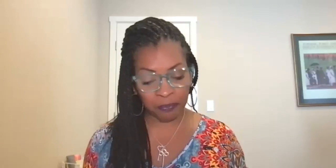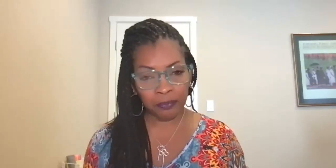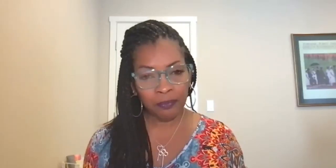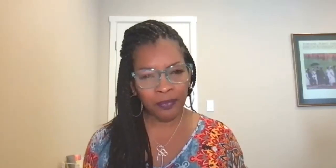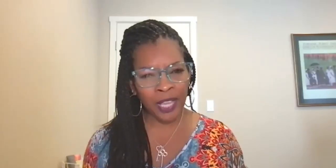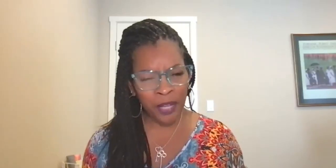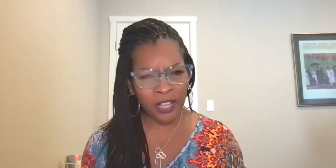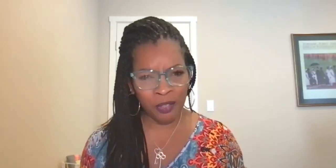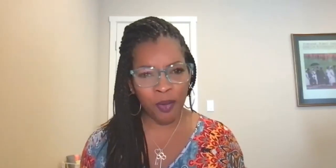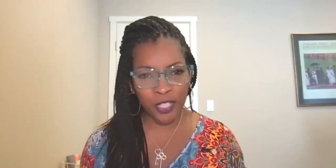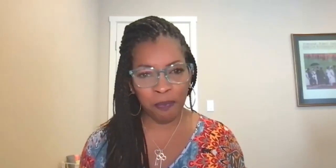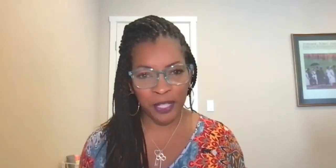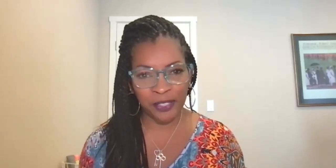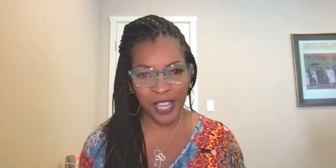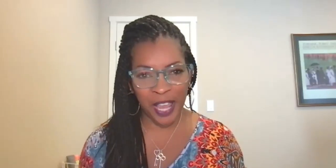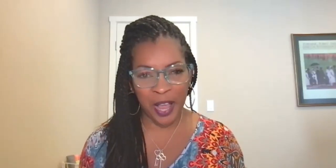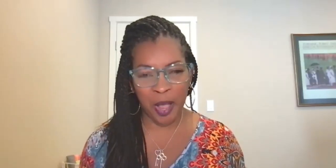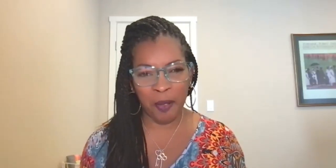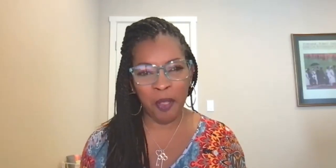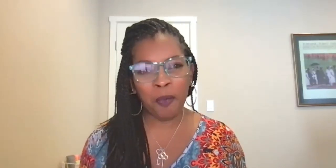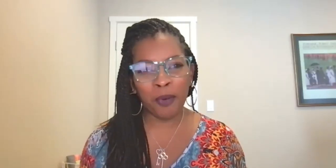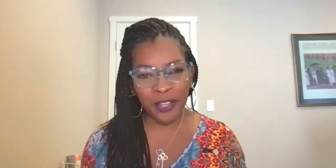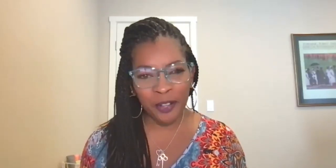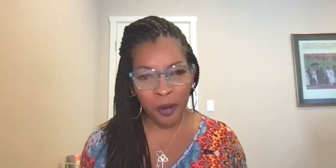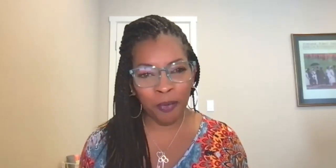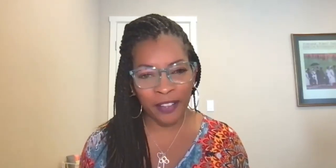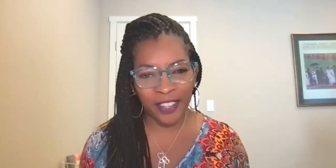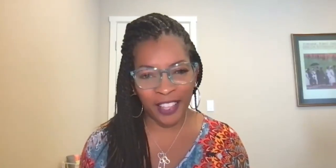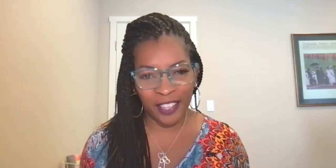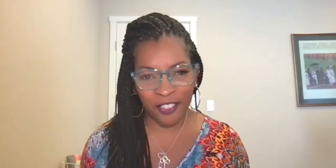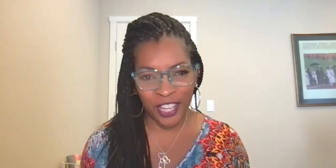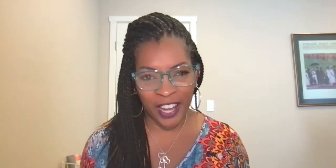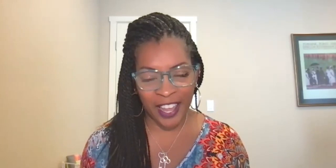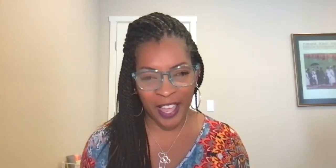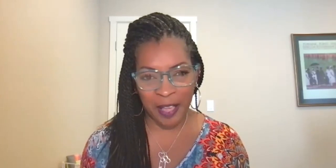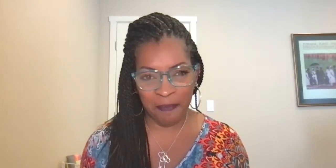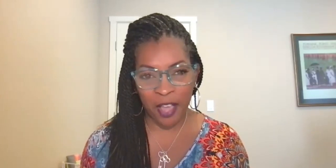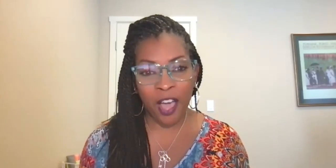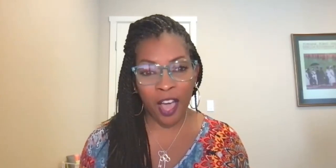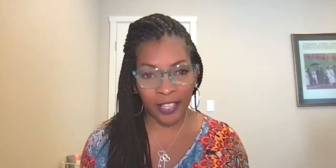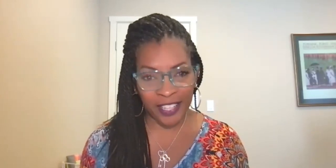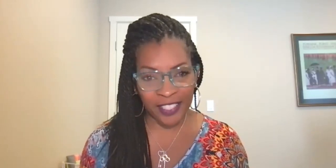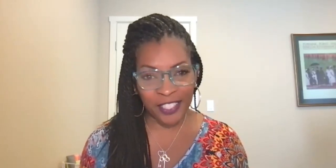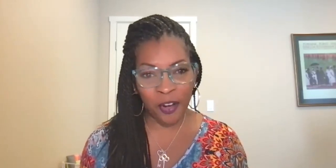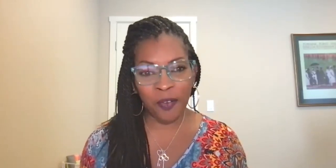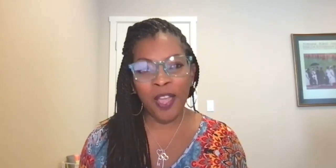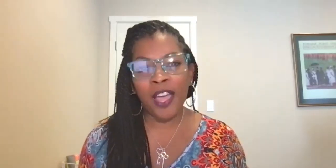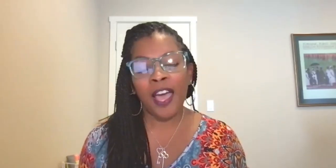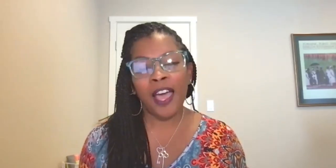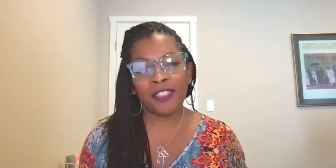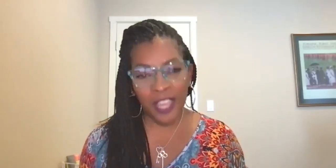magazine. And we also want to build a broader LFJ audience.